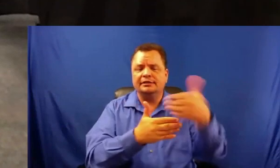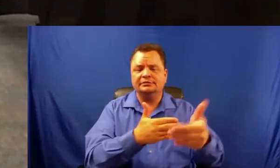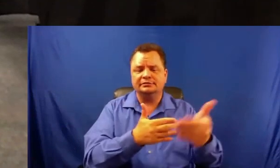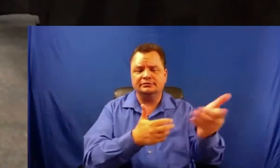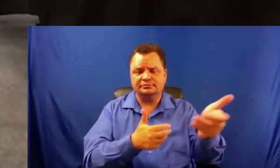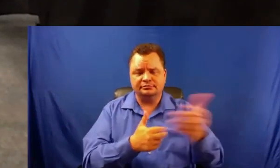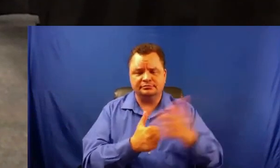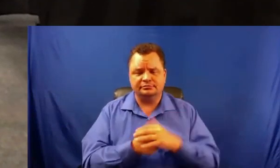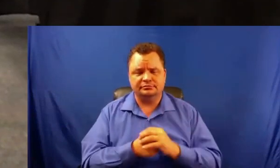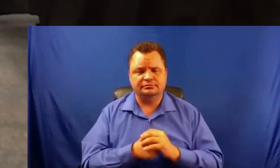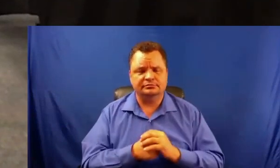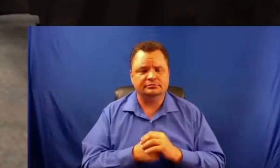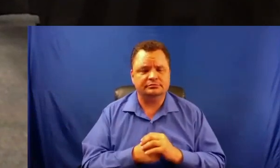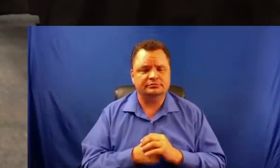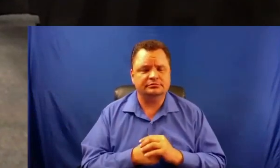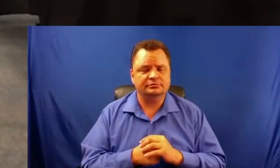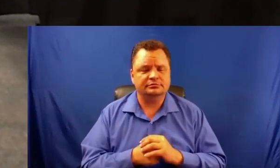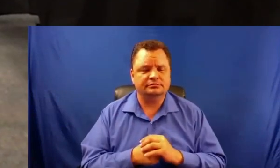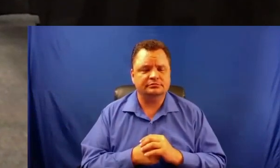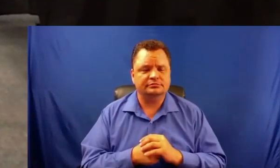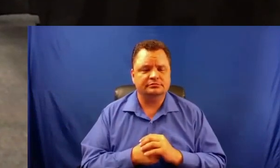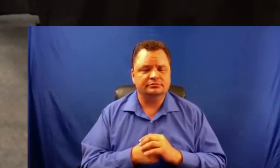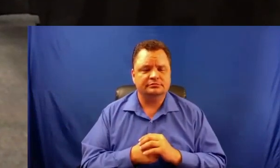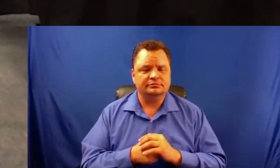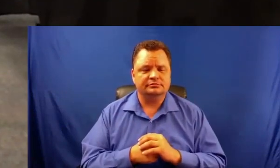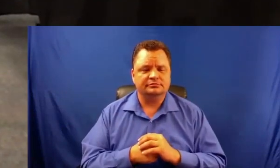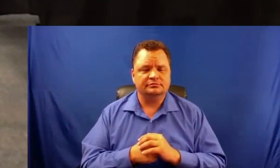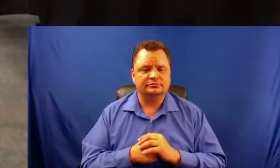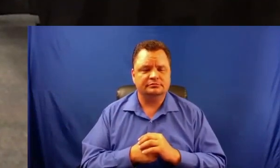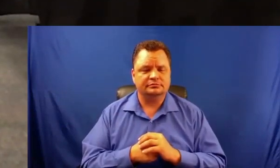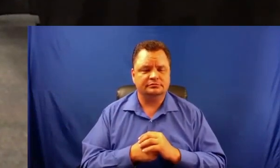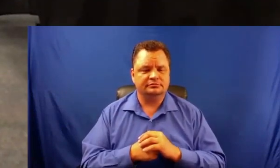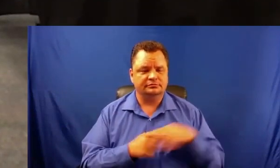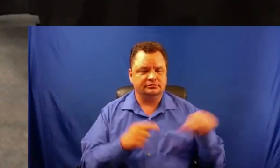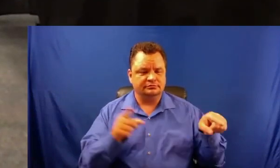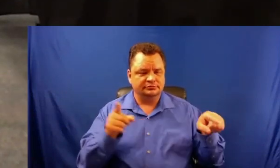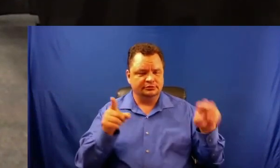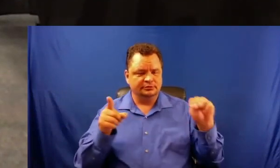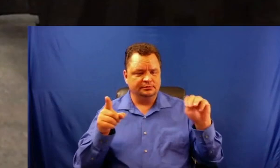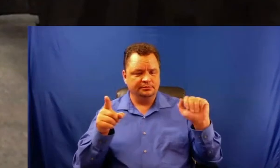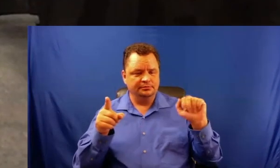public commenter is Marion Hordequin.